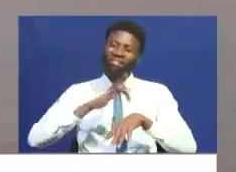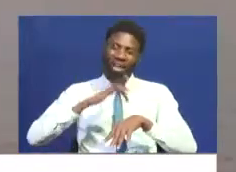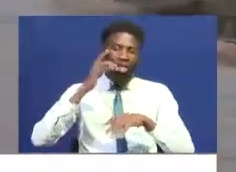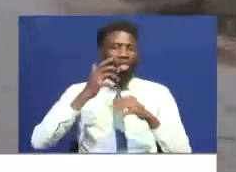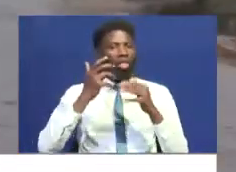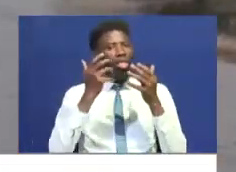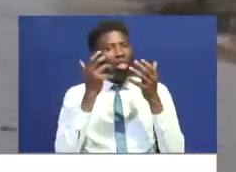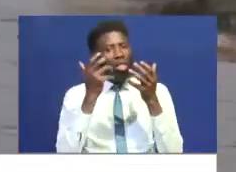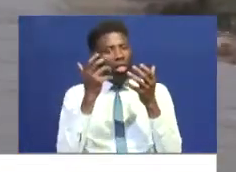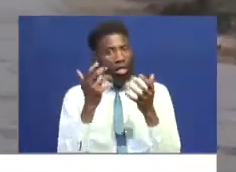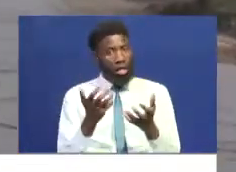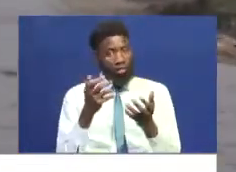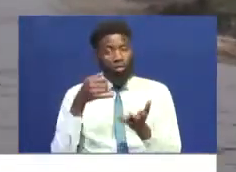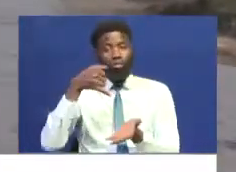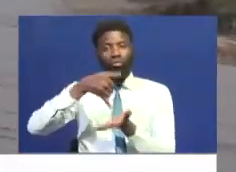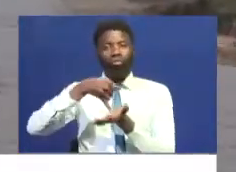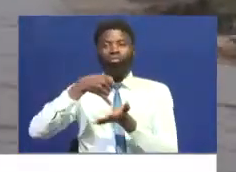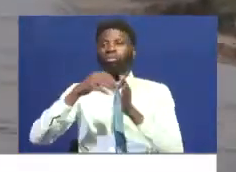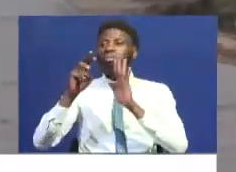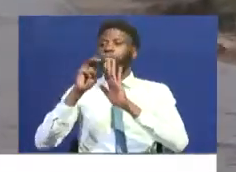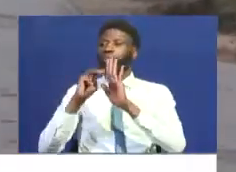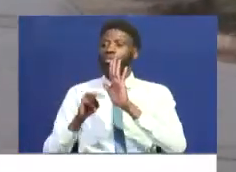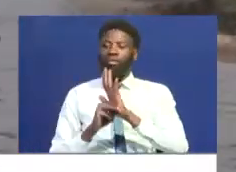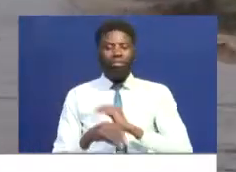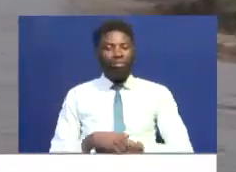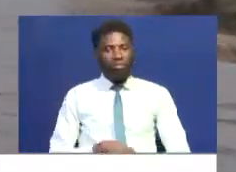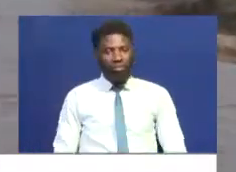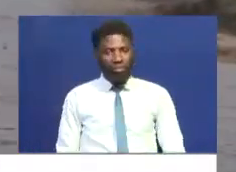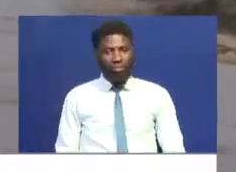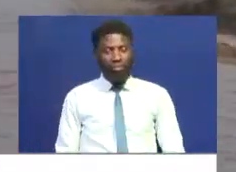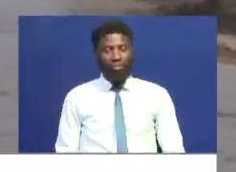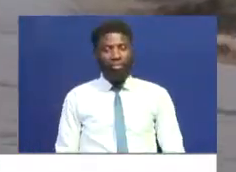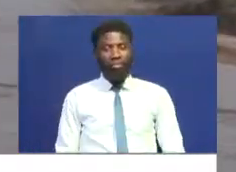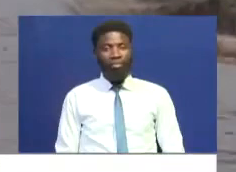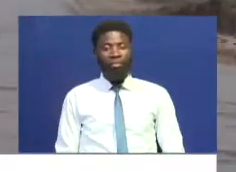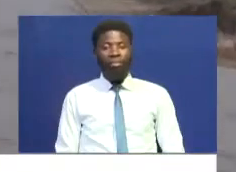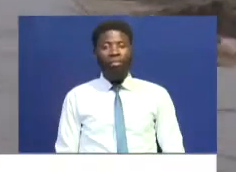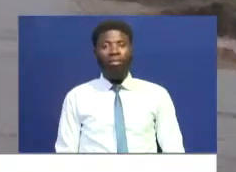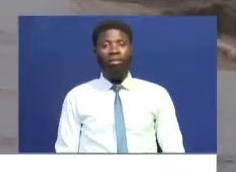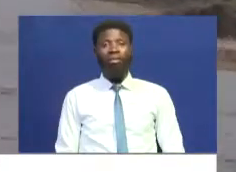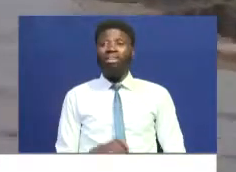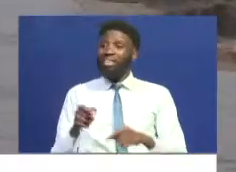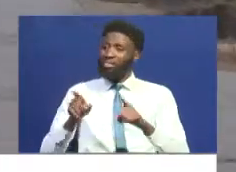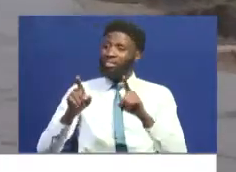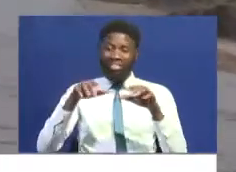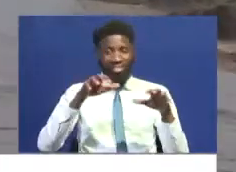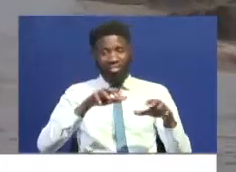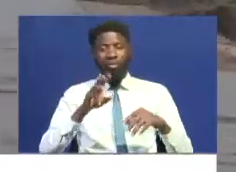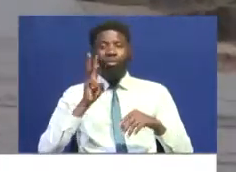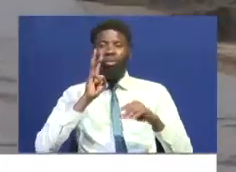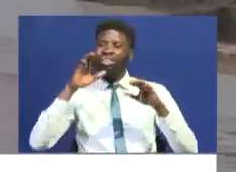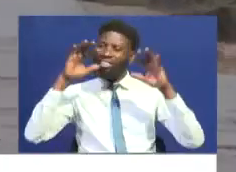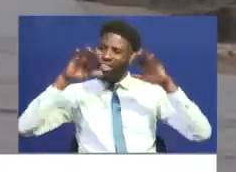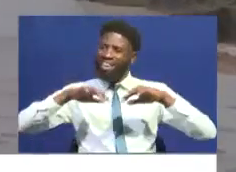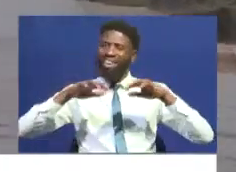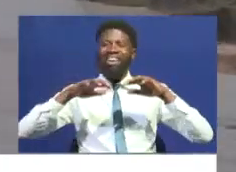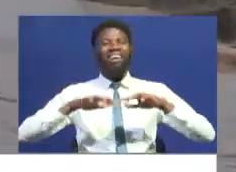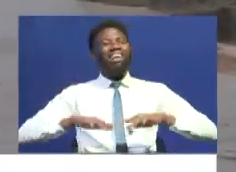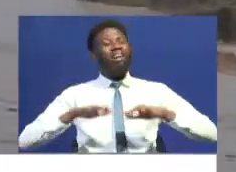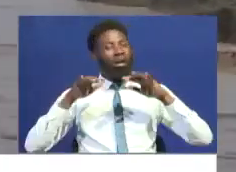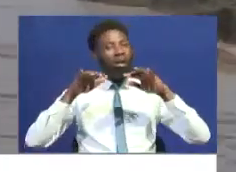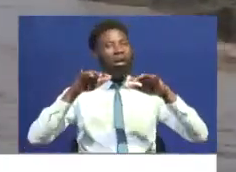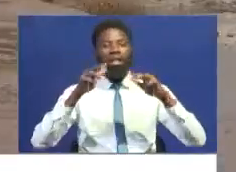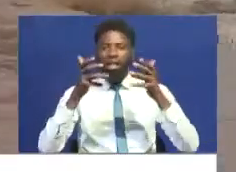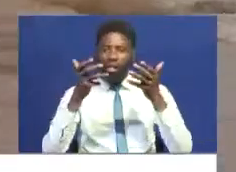Kajiado, Nakuru, Mandera, and Nairobi are the worst hit, suffering extensive flooding and significant disruption to daily